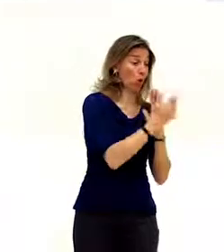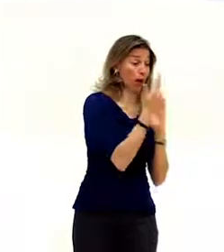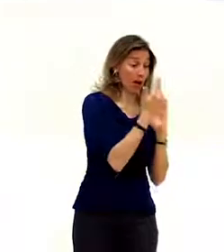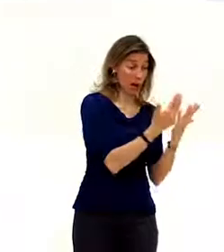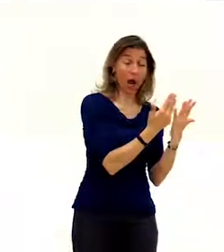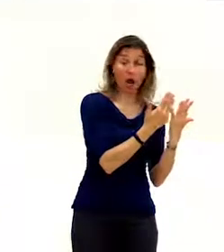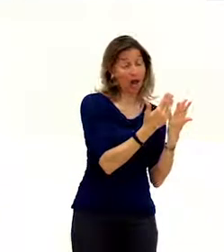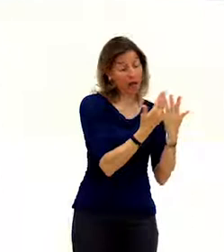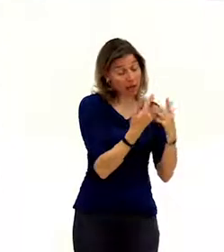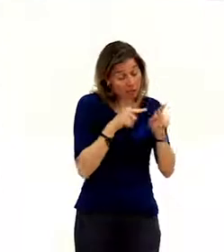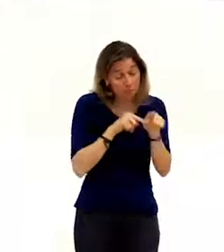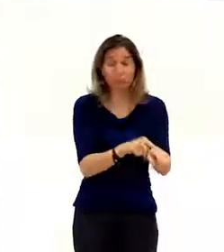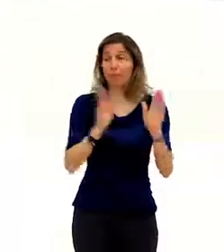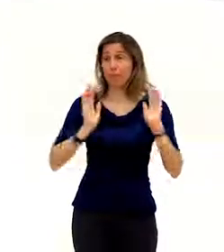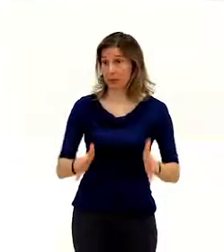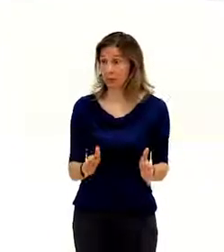of the Convention.